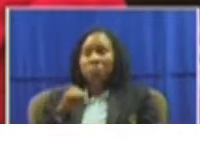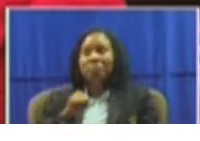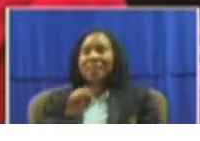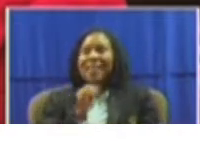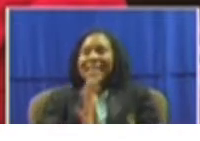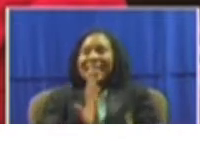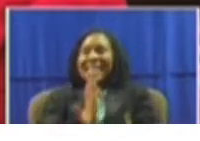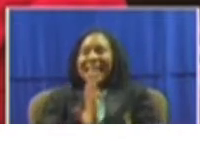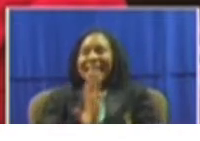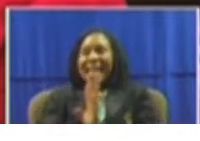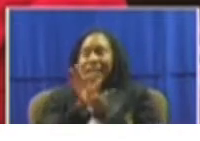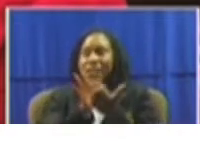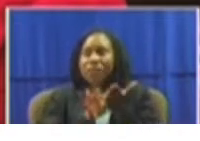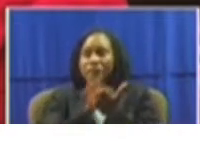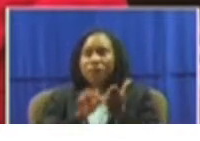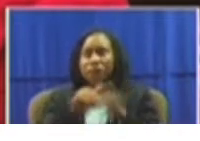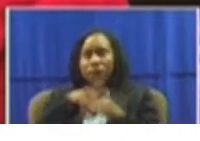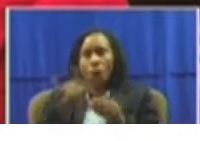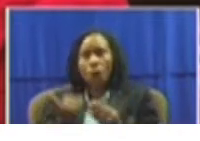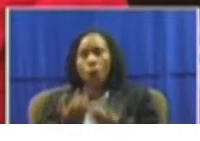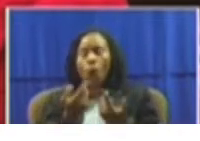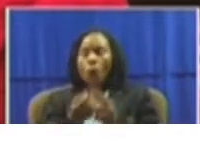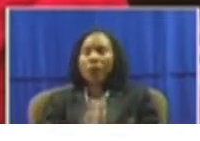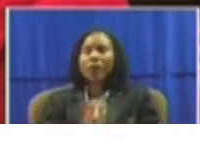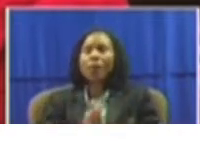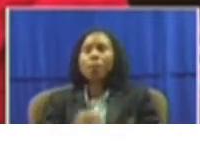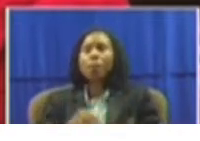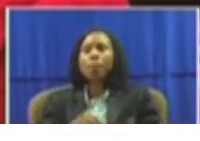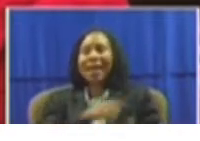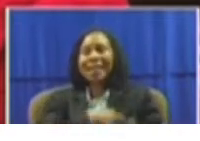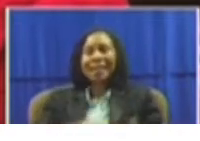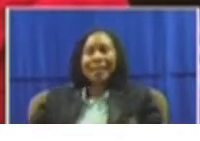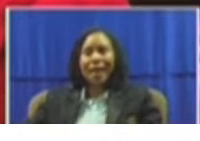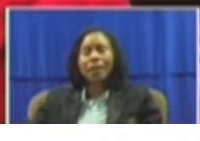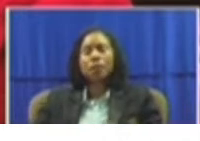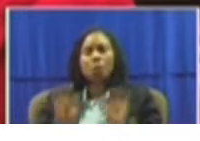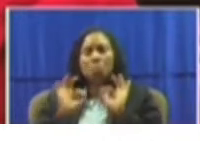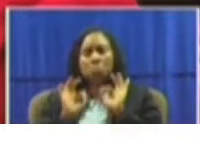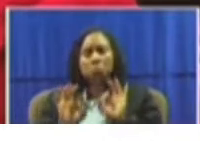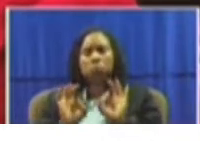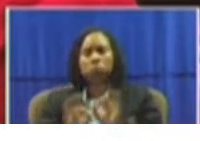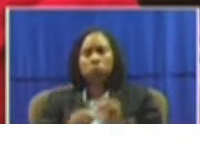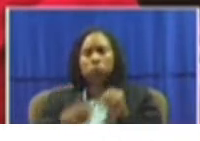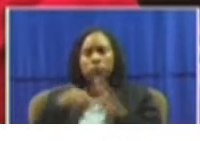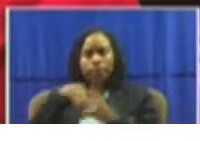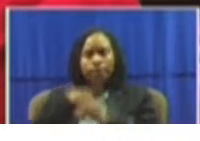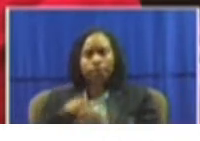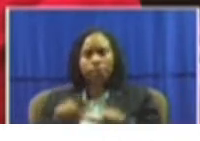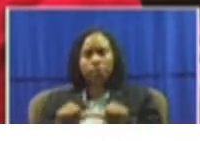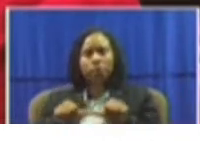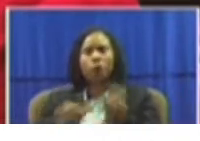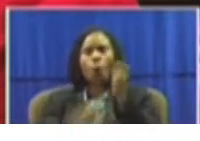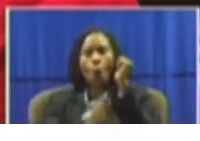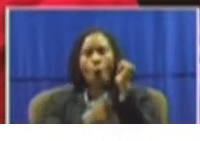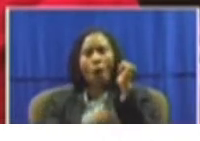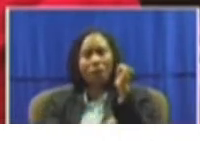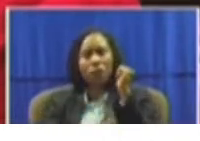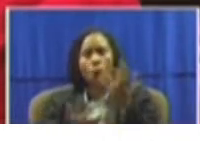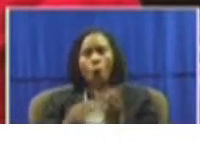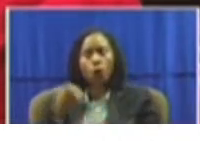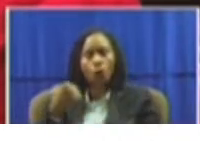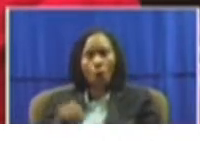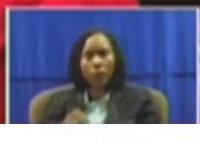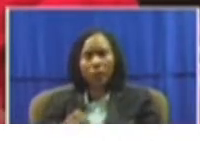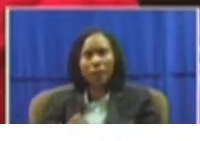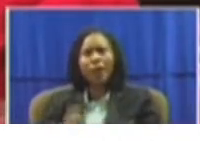the incumbent president remains in office or not. So that it's a factual issue which the people who have